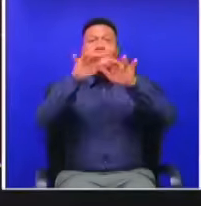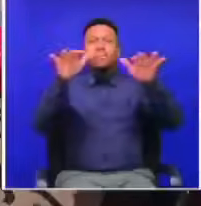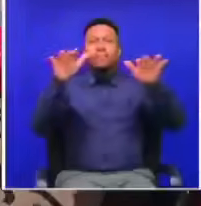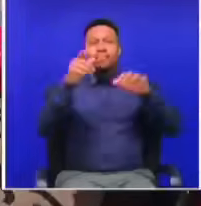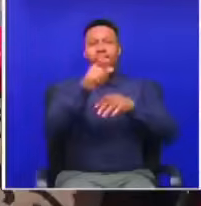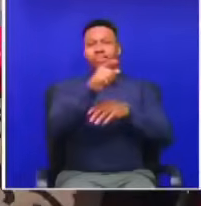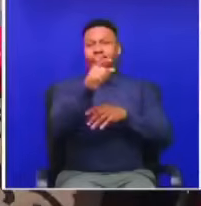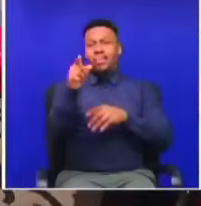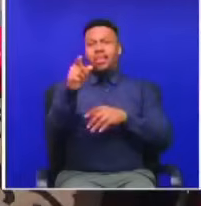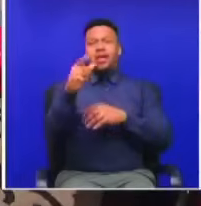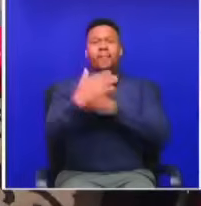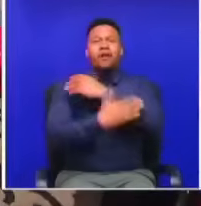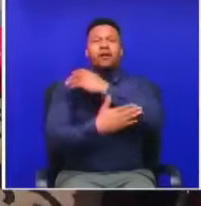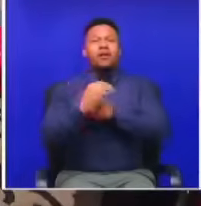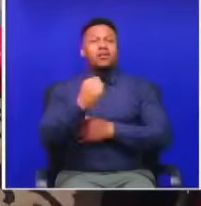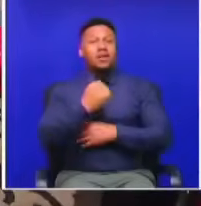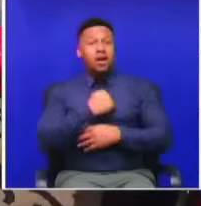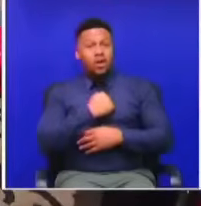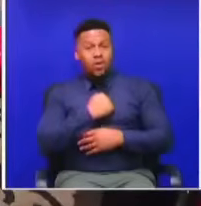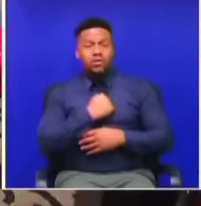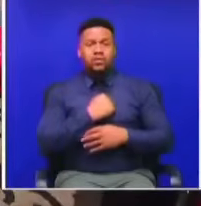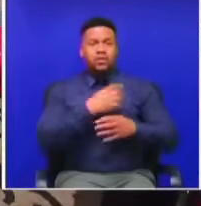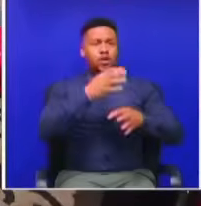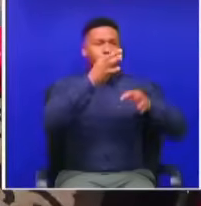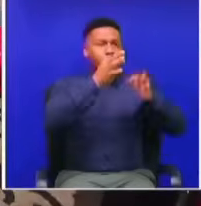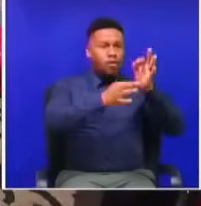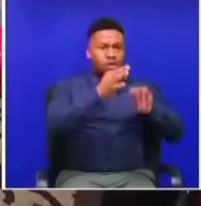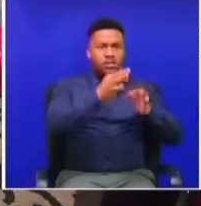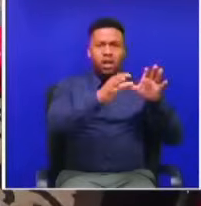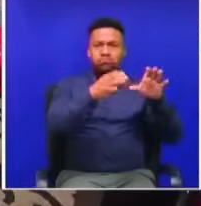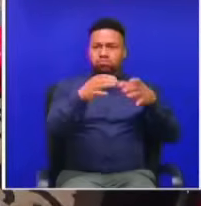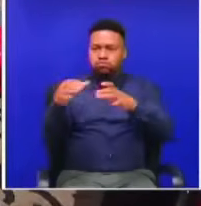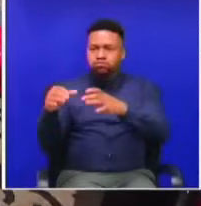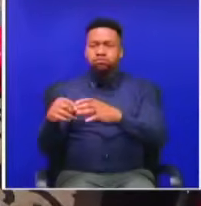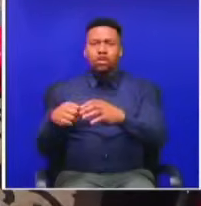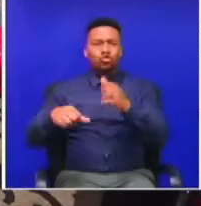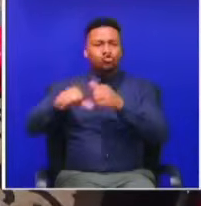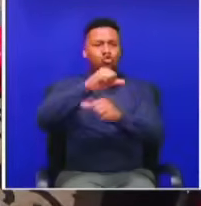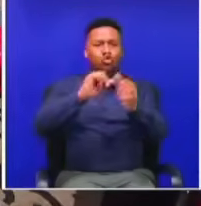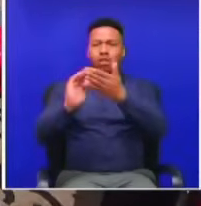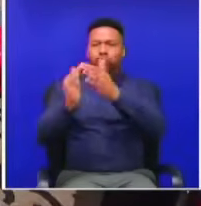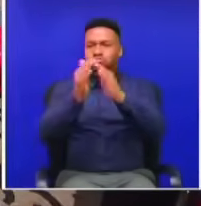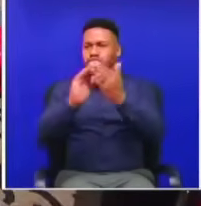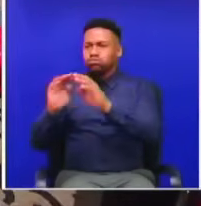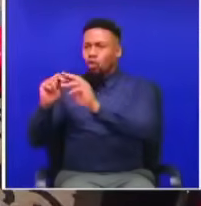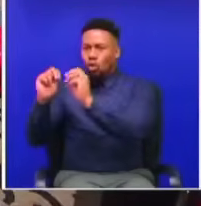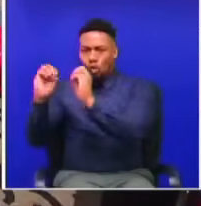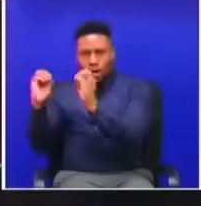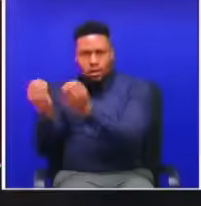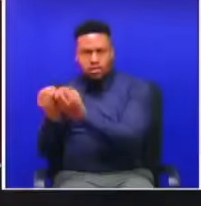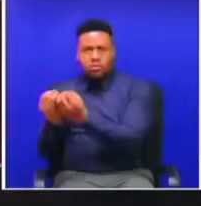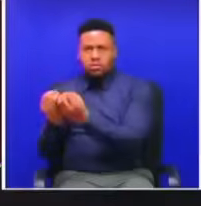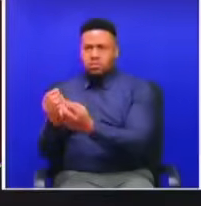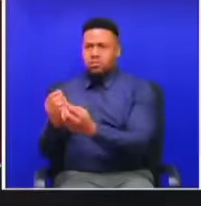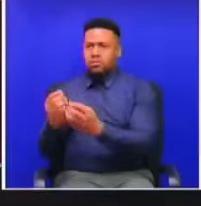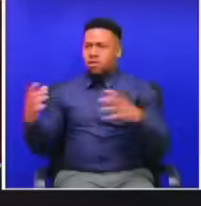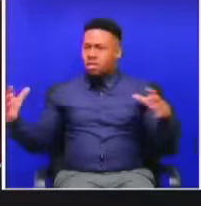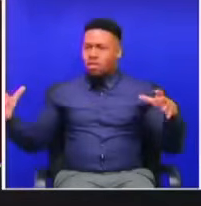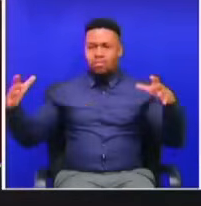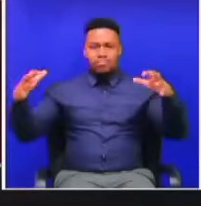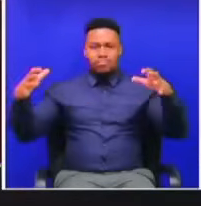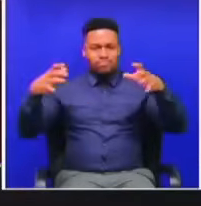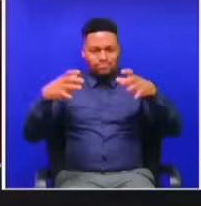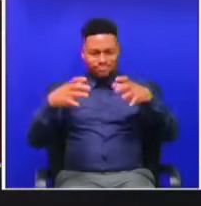with political actors, civil society, and other stakeholders, come together to deliberate on